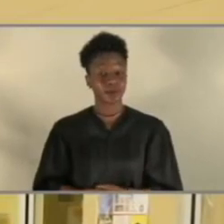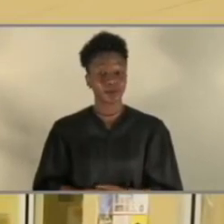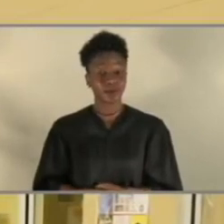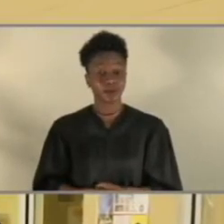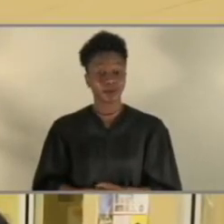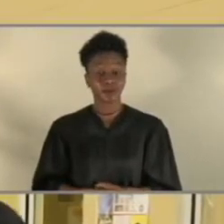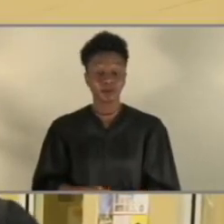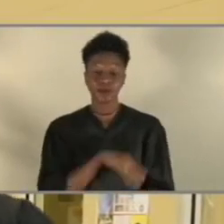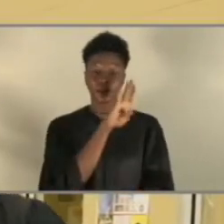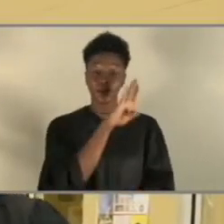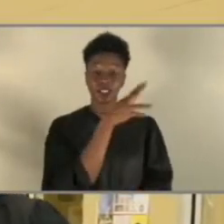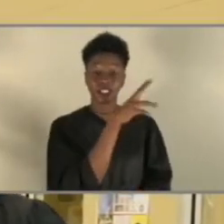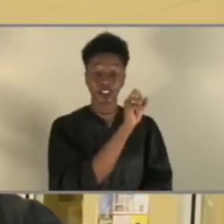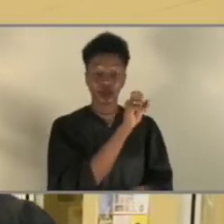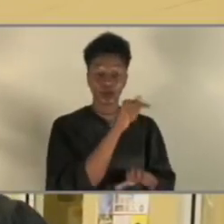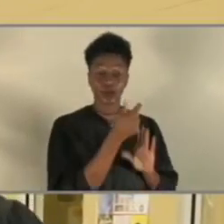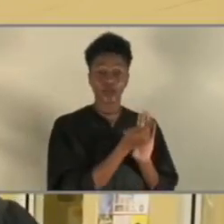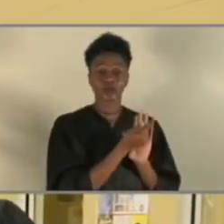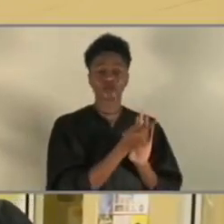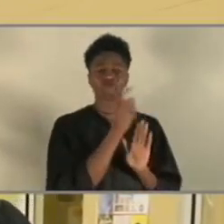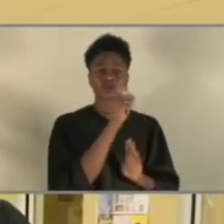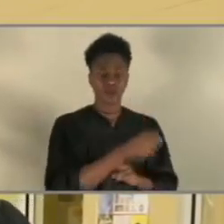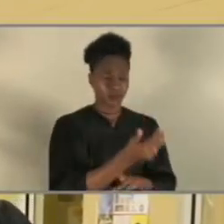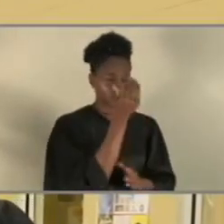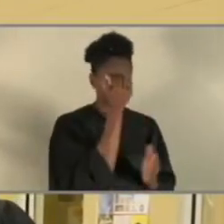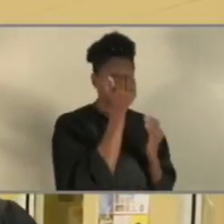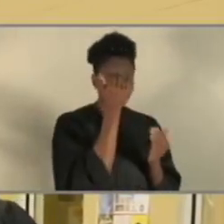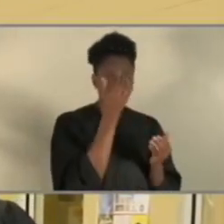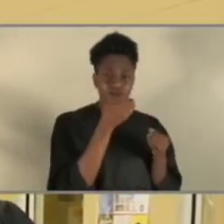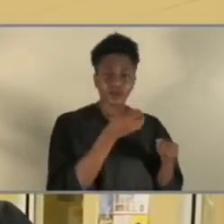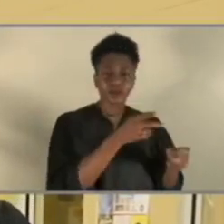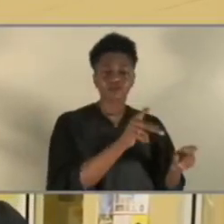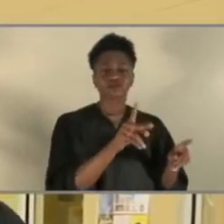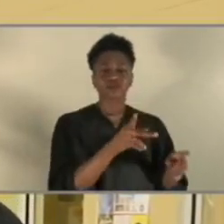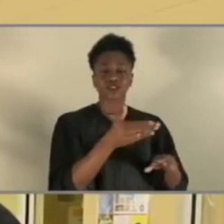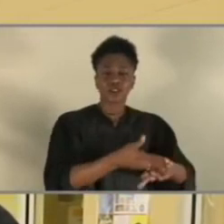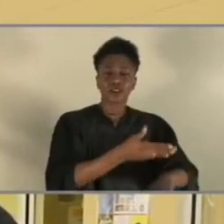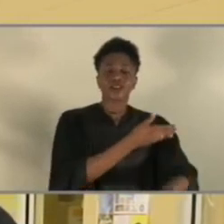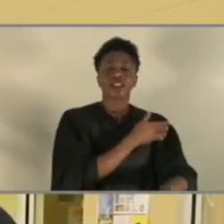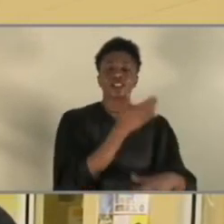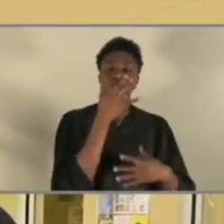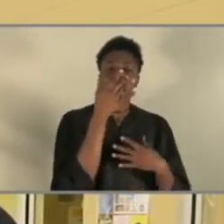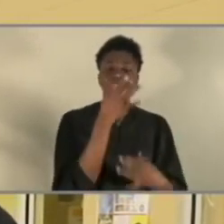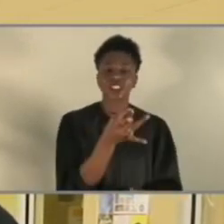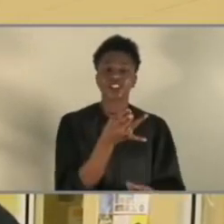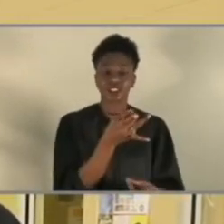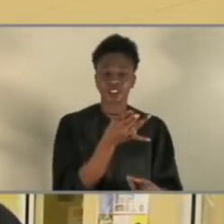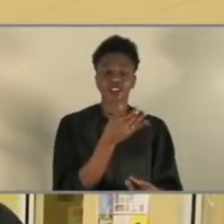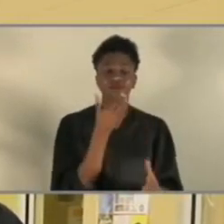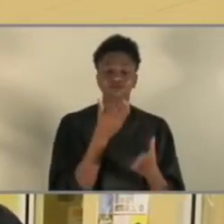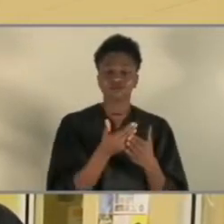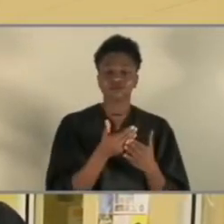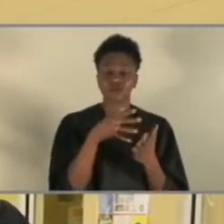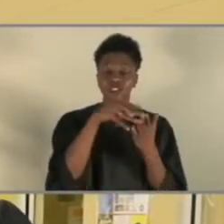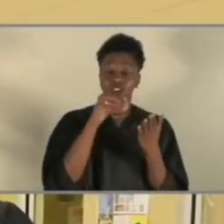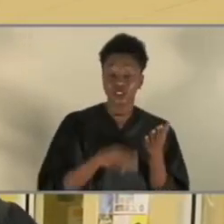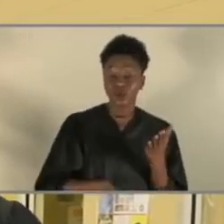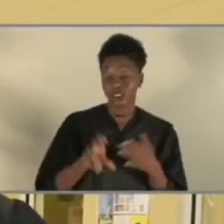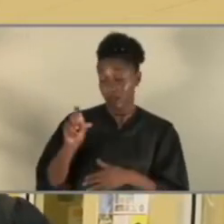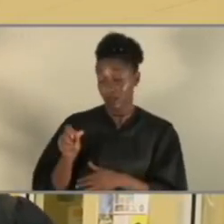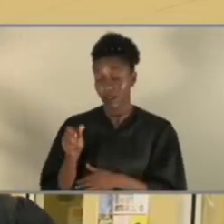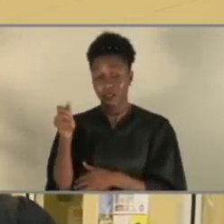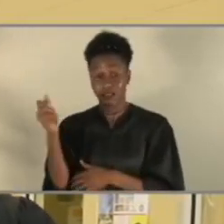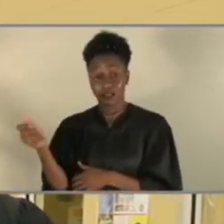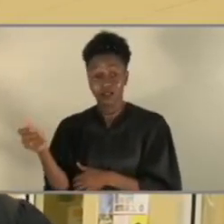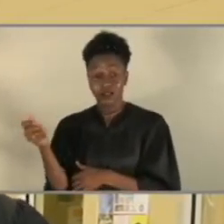as a Beach High School graduate, you must be alert to the opportunities to advance the interests and welfare of the students and alumni of Alfred